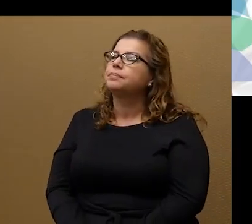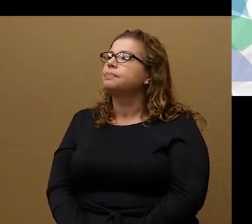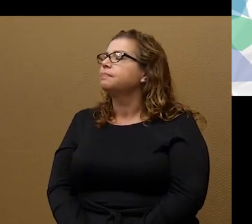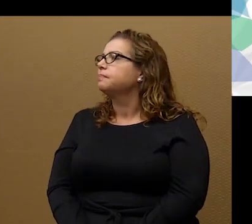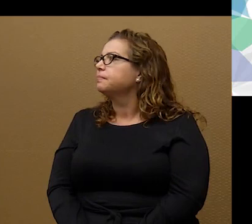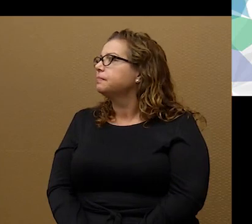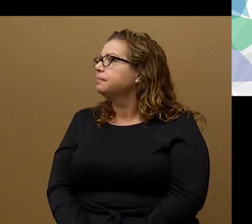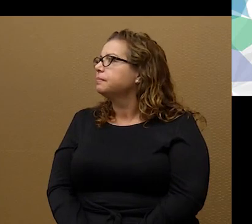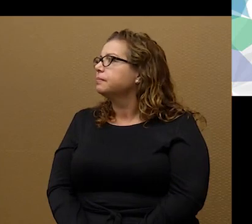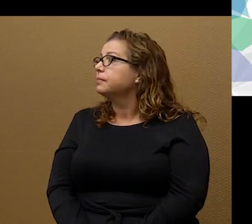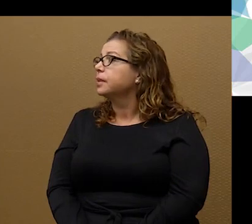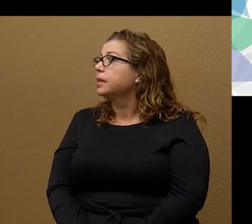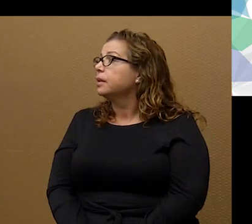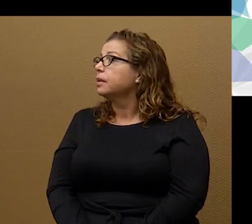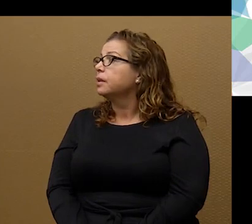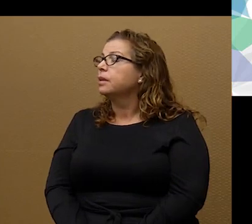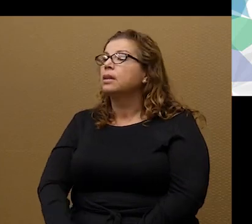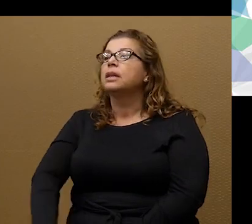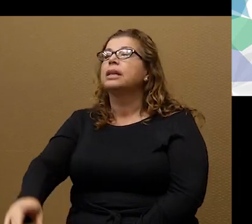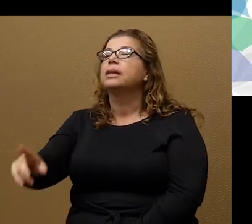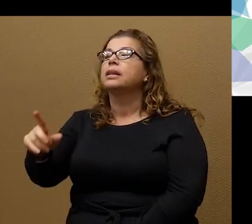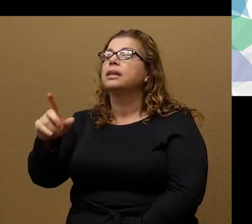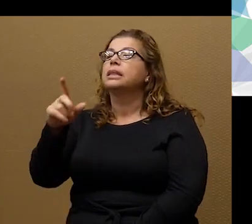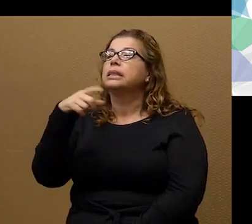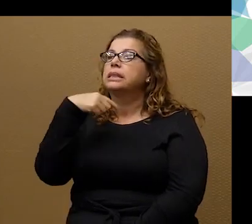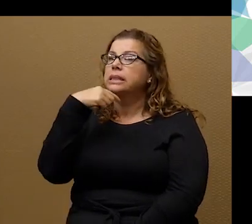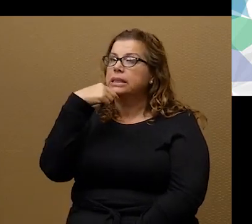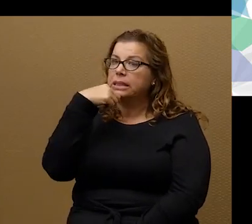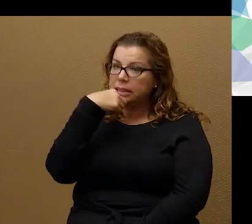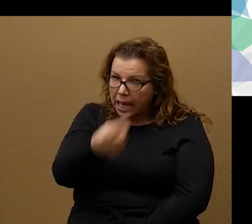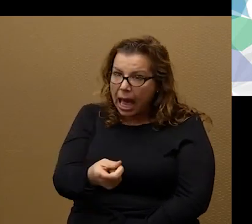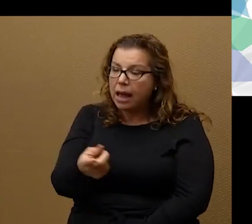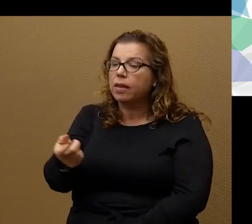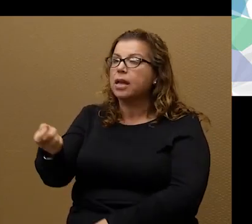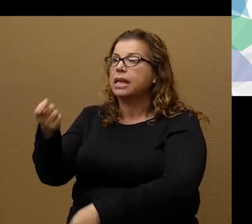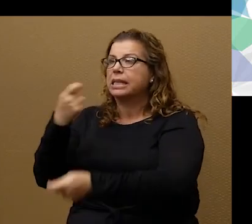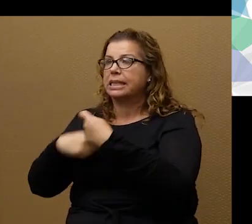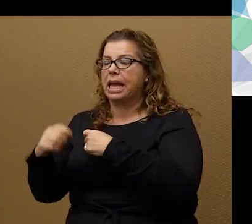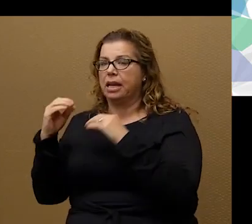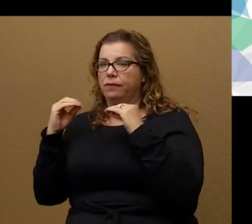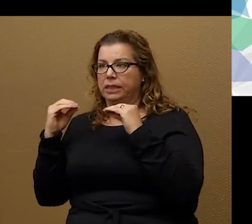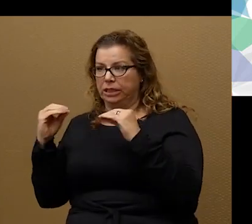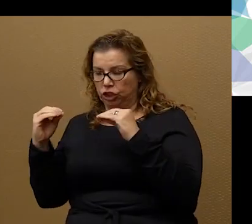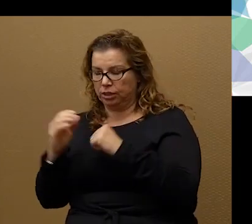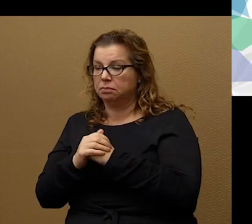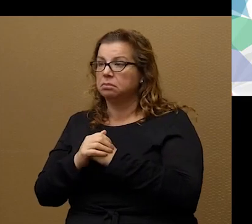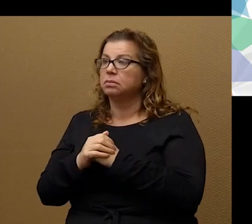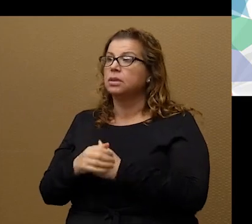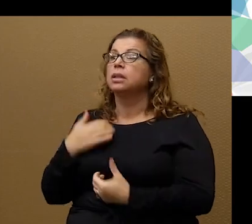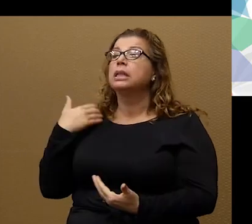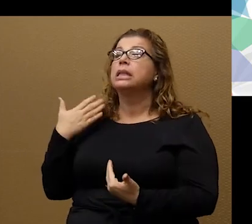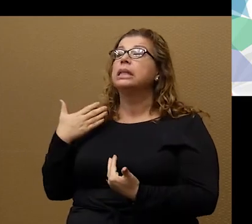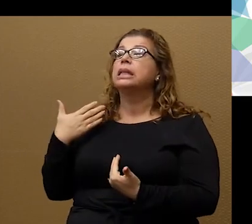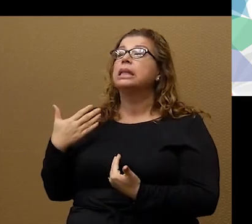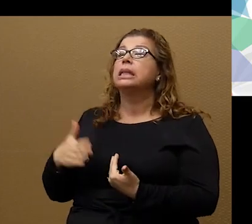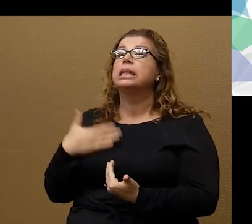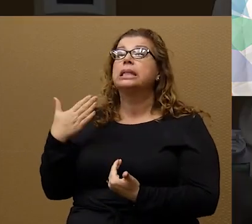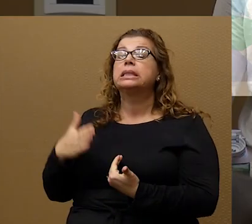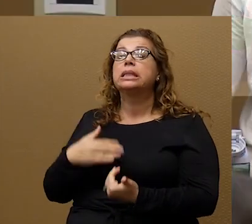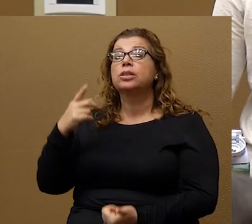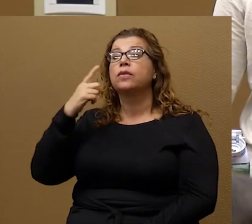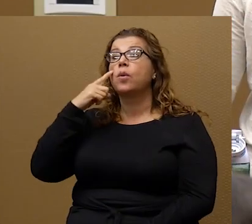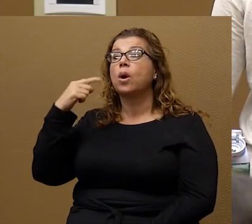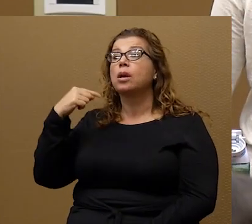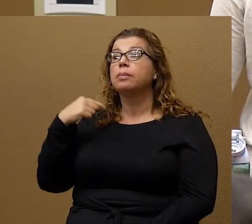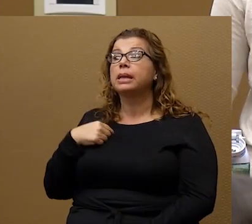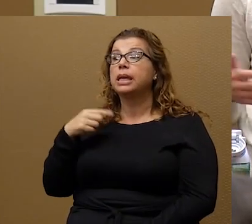Tell them instead of teaching them. So it's much easier for me to have a conversation with you sitting